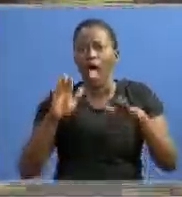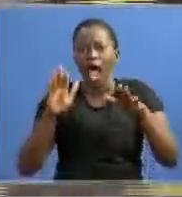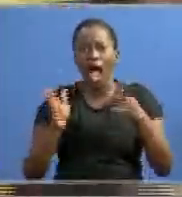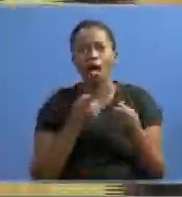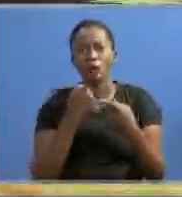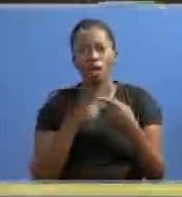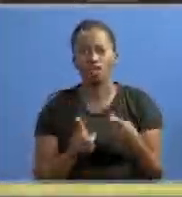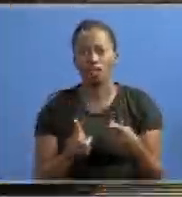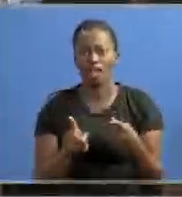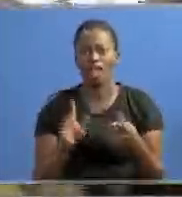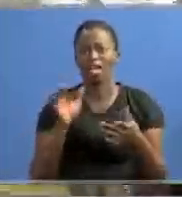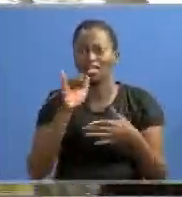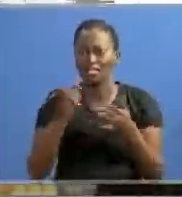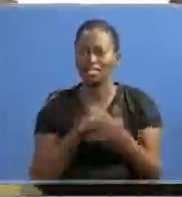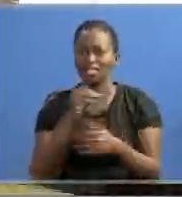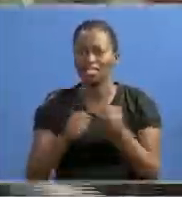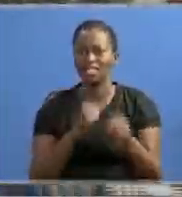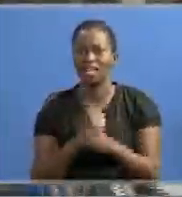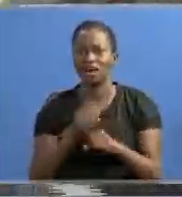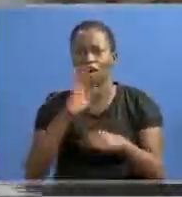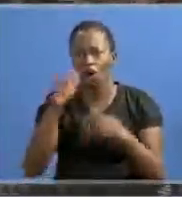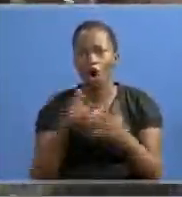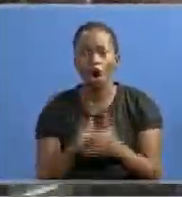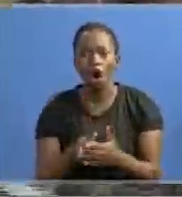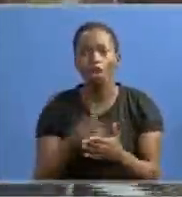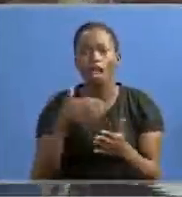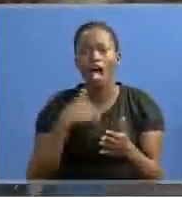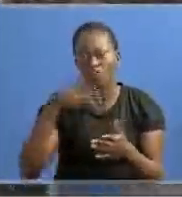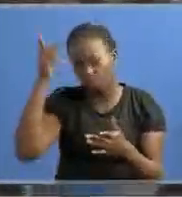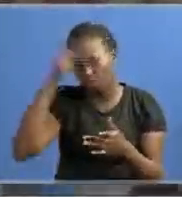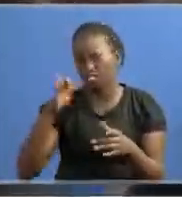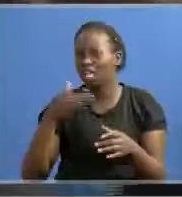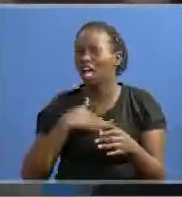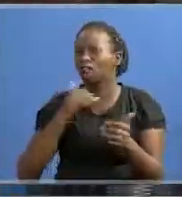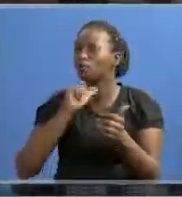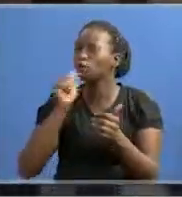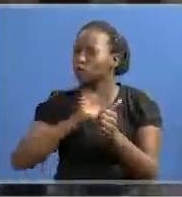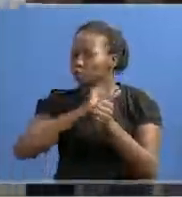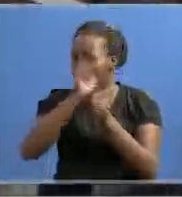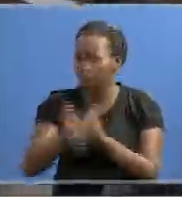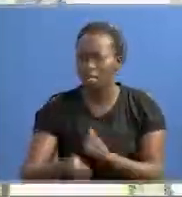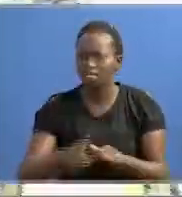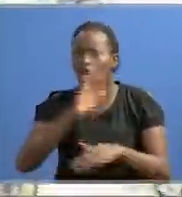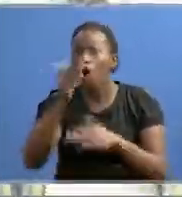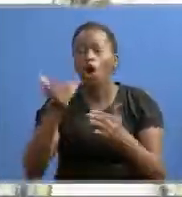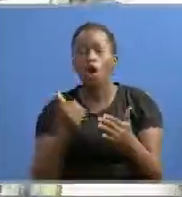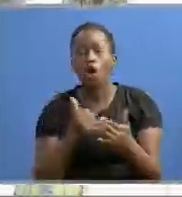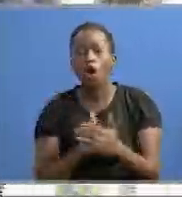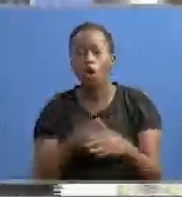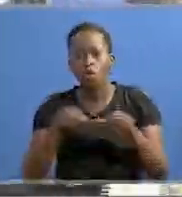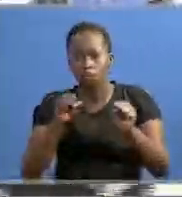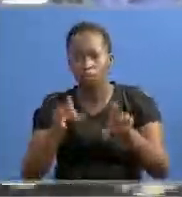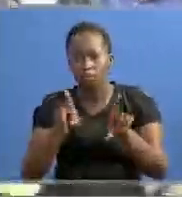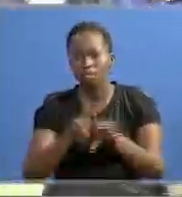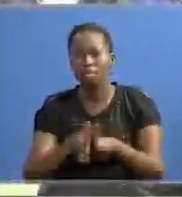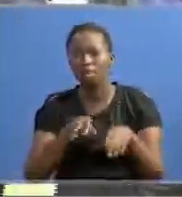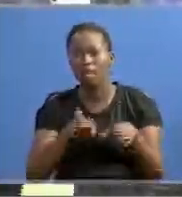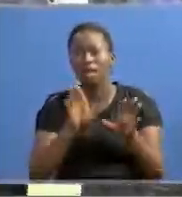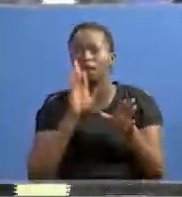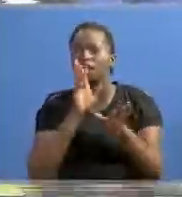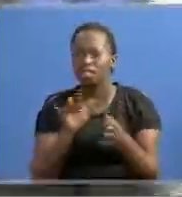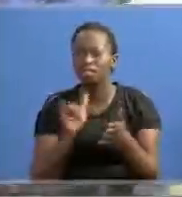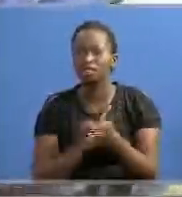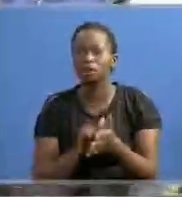However, years after and the implementation of the policy has not actualized, and with boda-boda riders pointing fingers to leaders